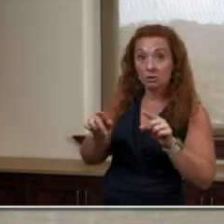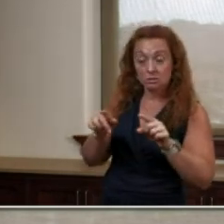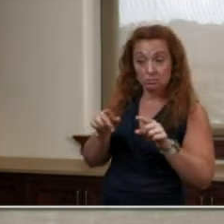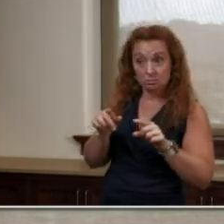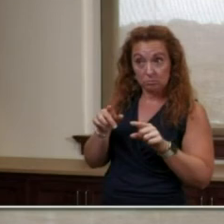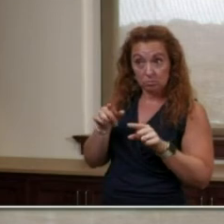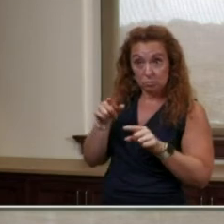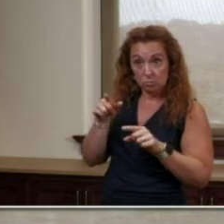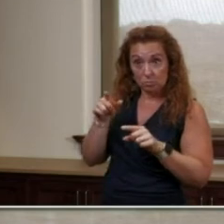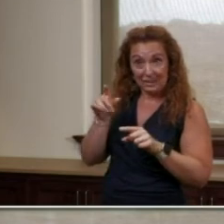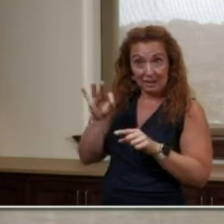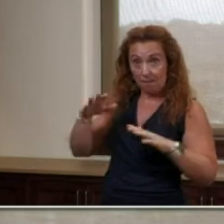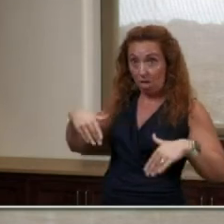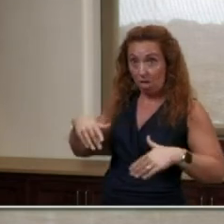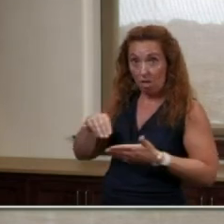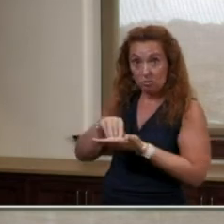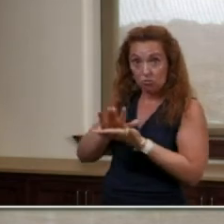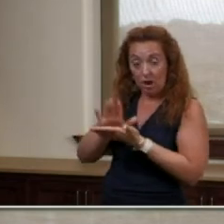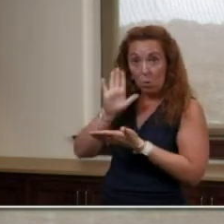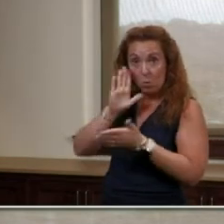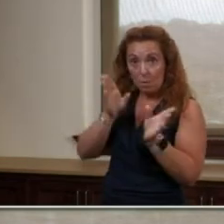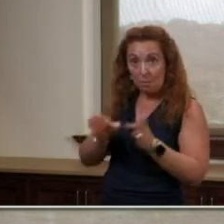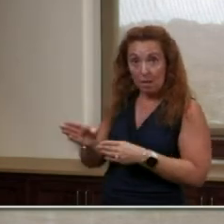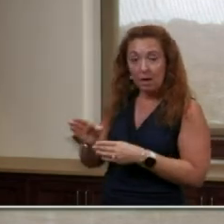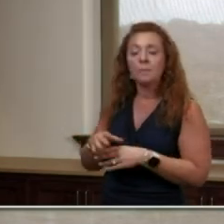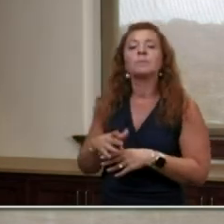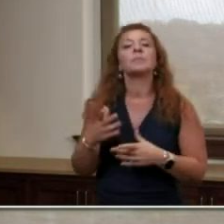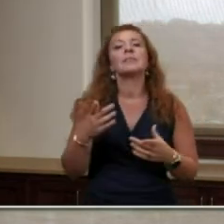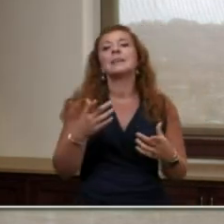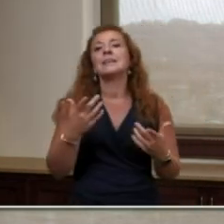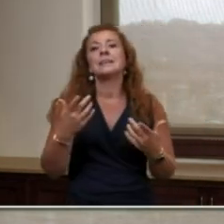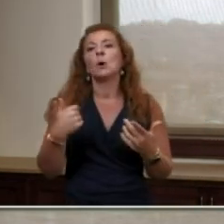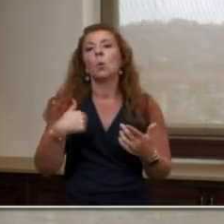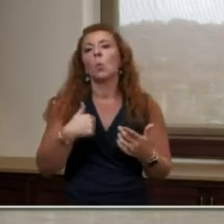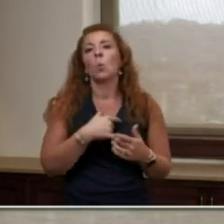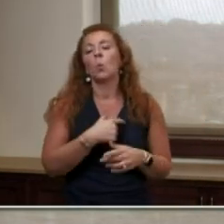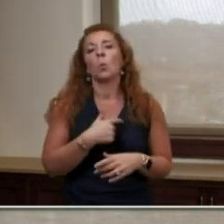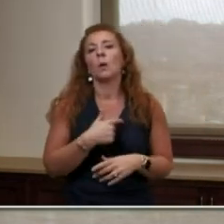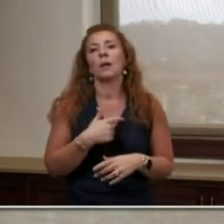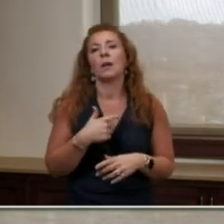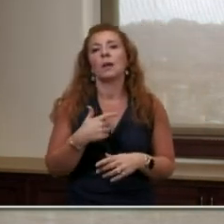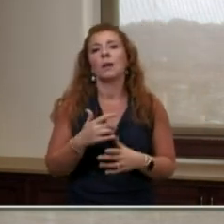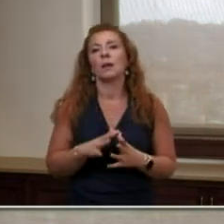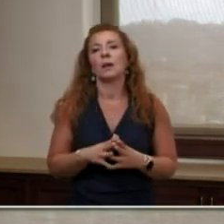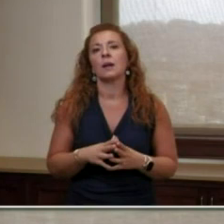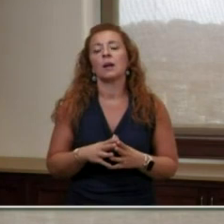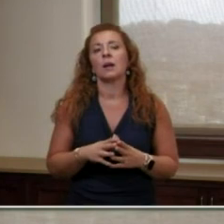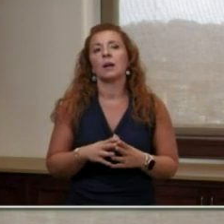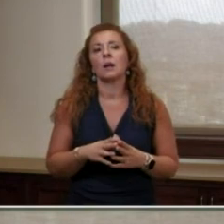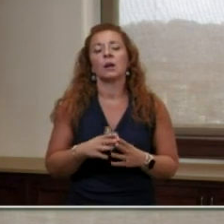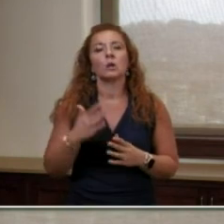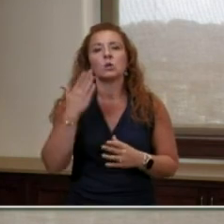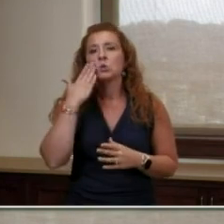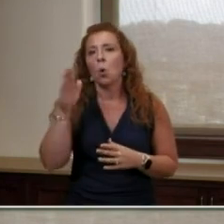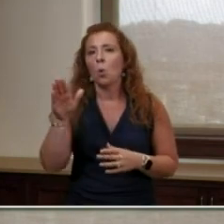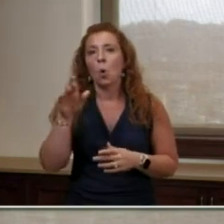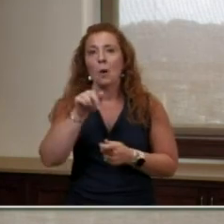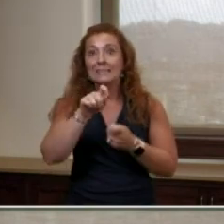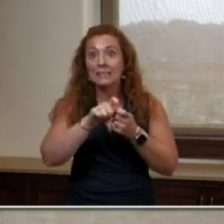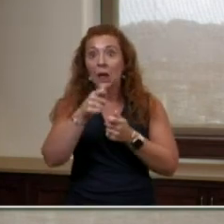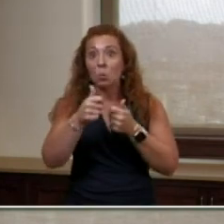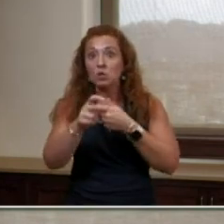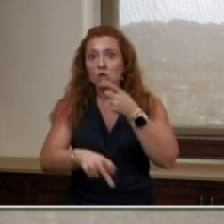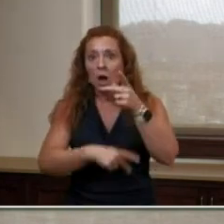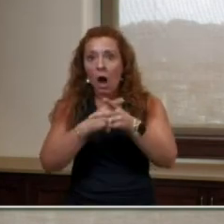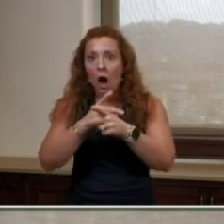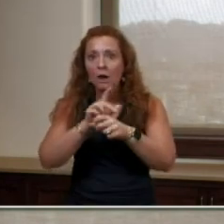consider doing in the near future? Yeah, again, similarly, we don't get sequencing on every test result,